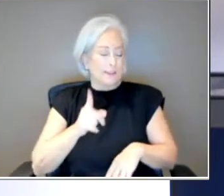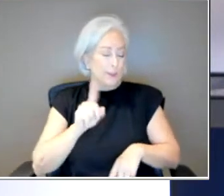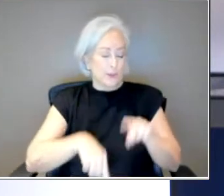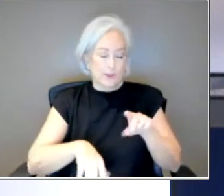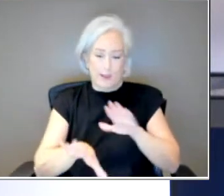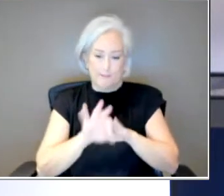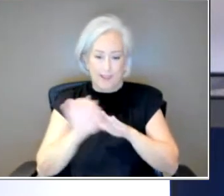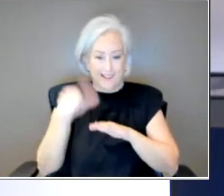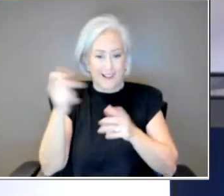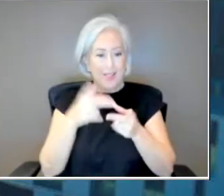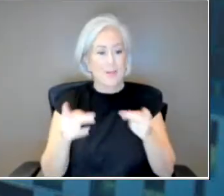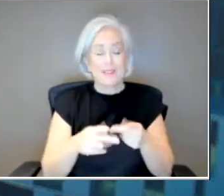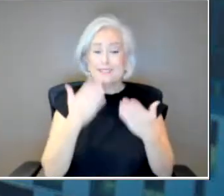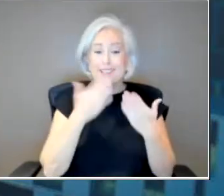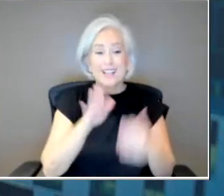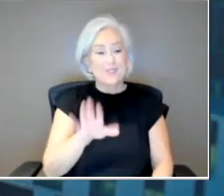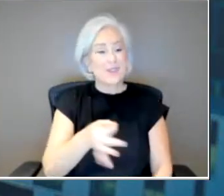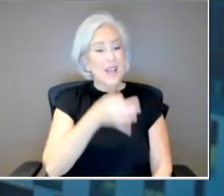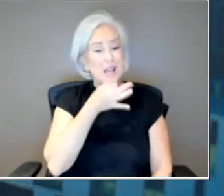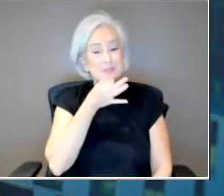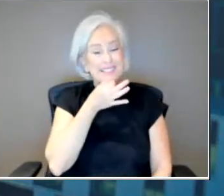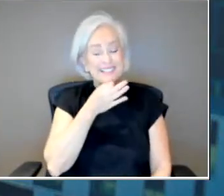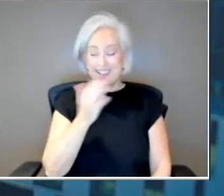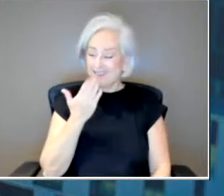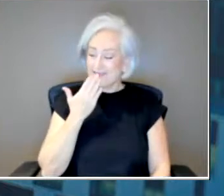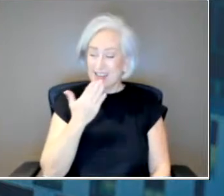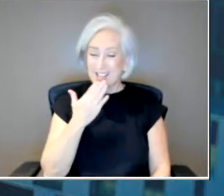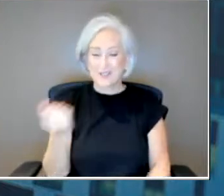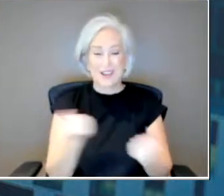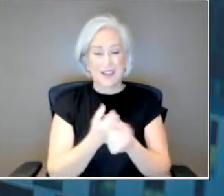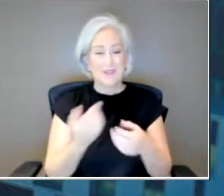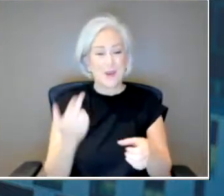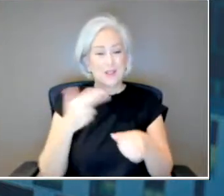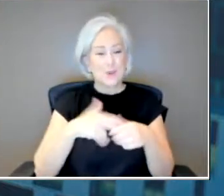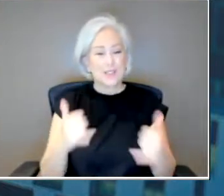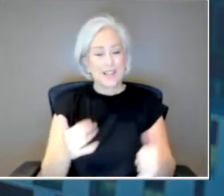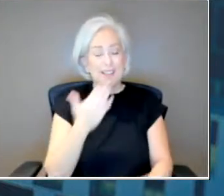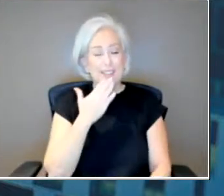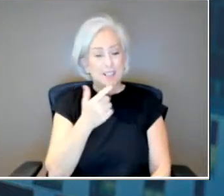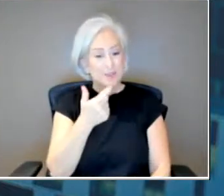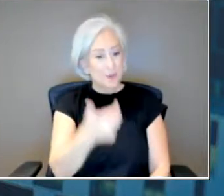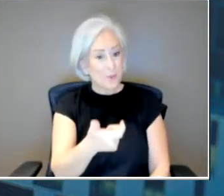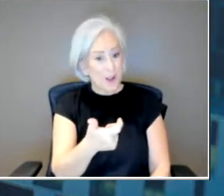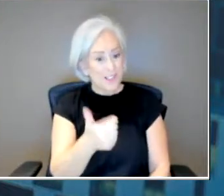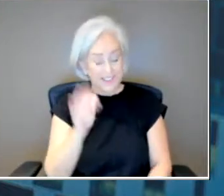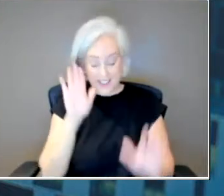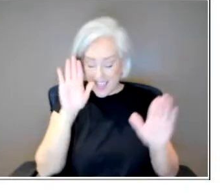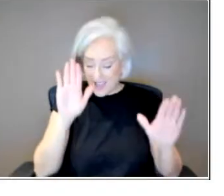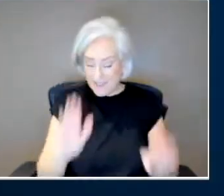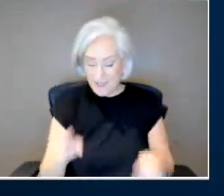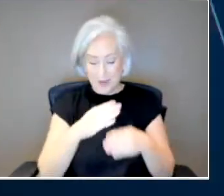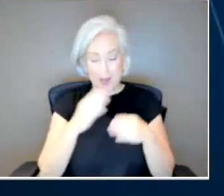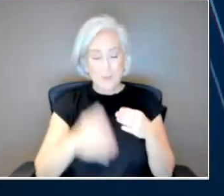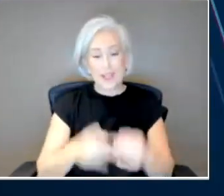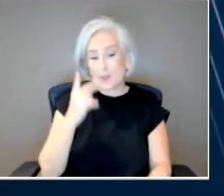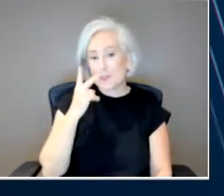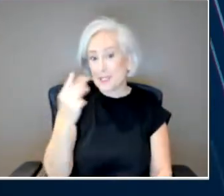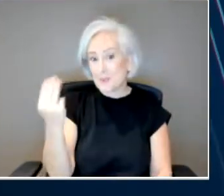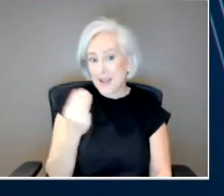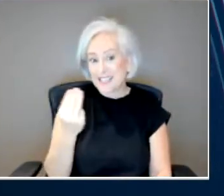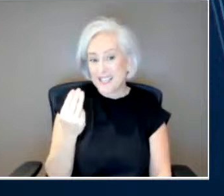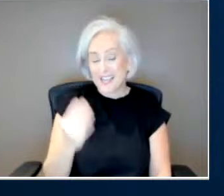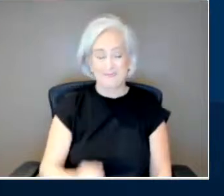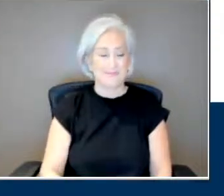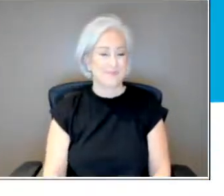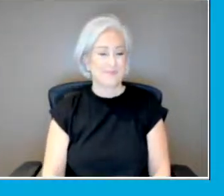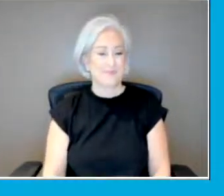your expertise. Yeah. Thank you for having me. Thanks to all of our guests today. Thanks to our viewers for being with us. Have a great weekend, and we'll see you back here on Monday. Coming up Monday on the